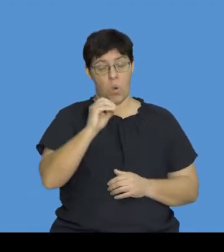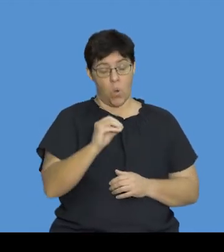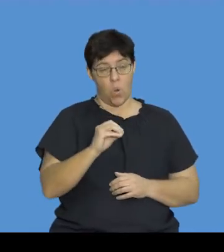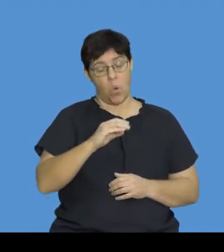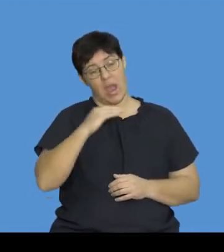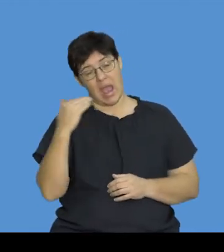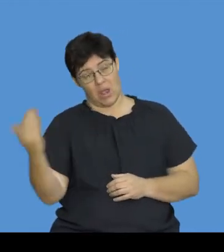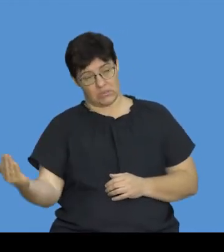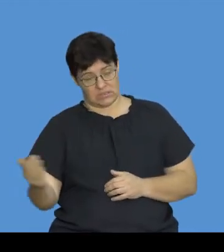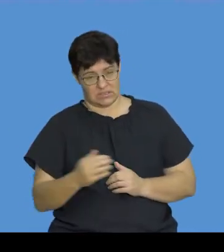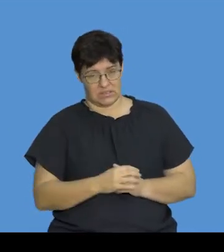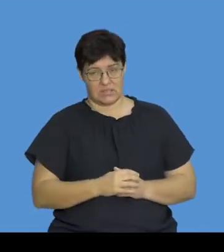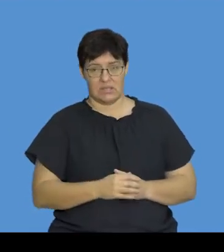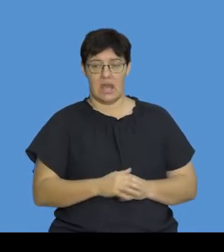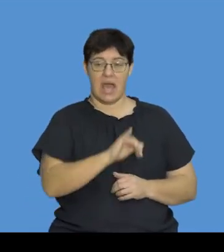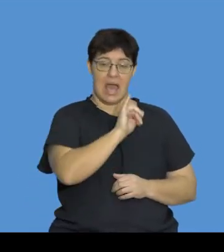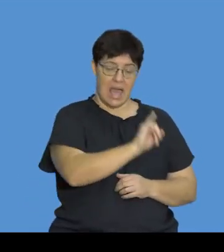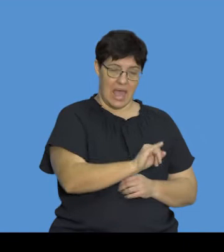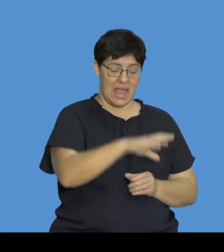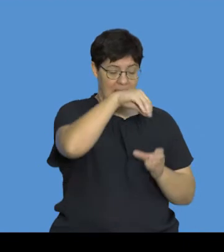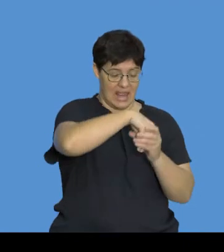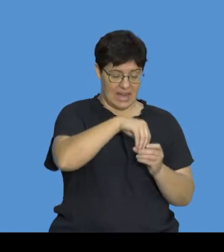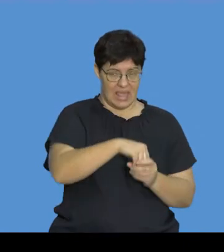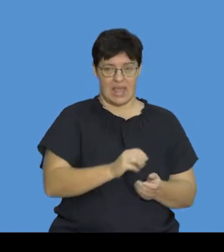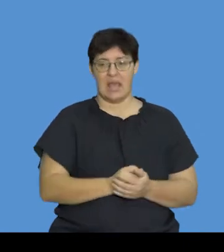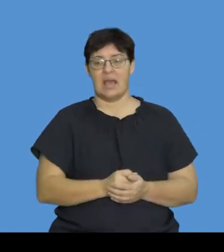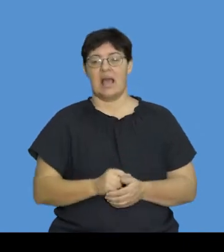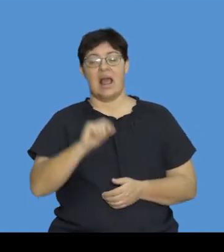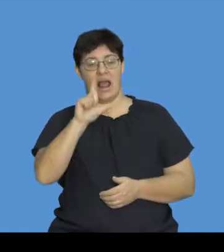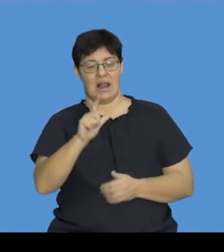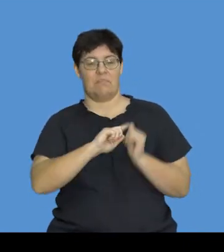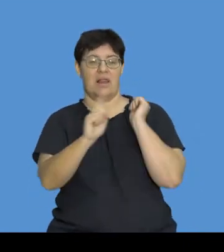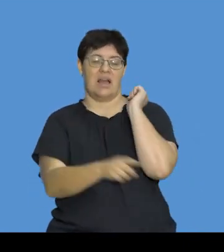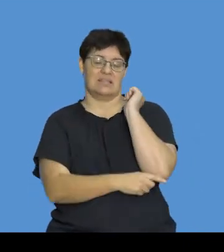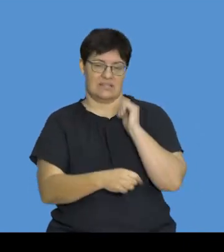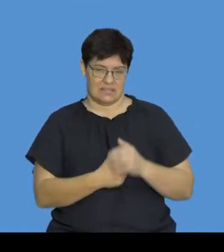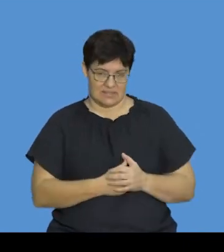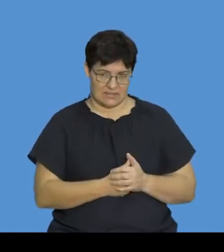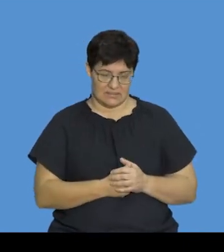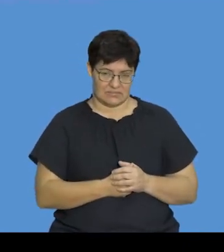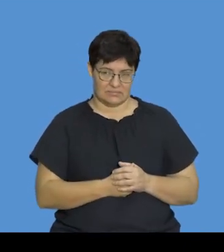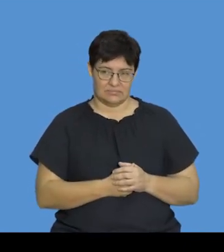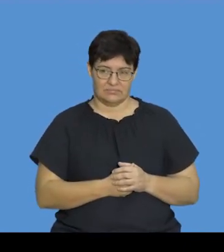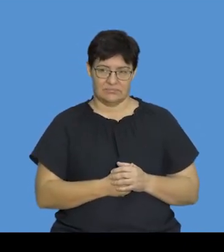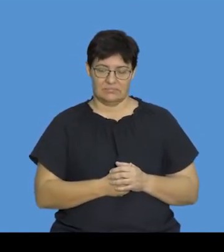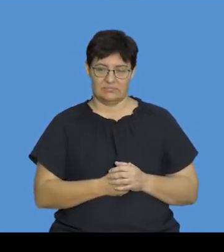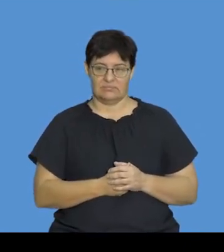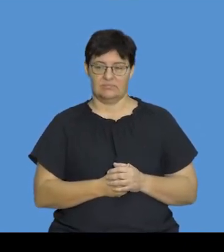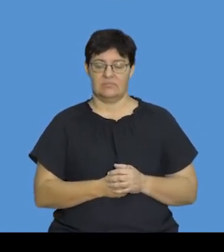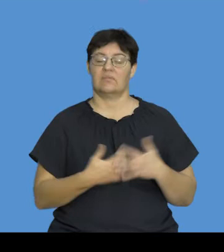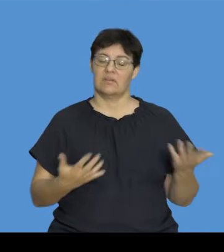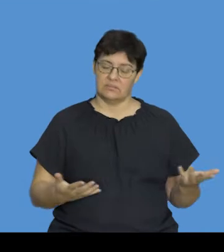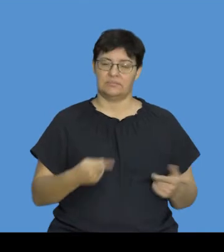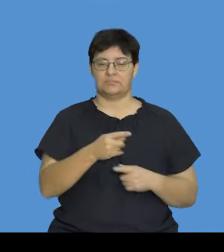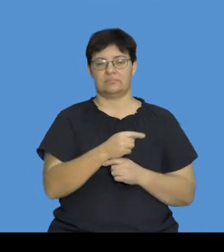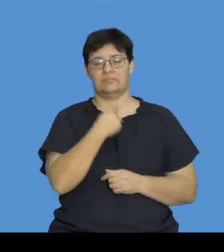the outers, the I will be the inners, and the L will be the last. Now, in practicality, this